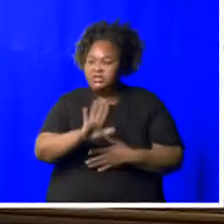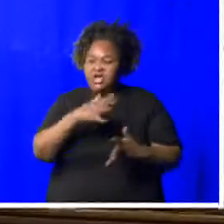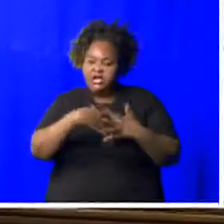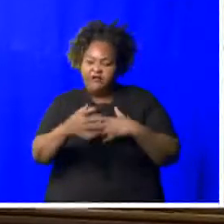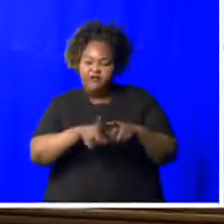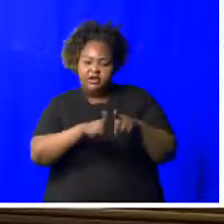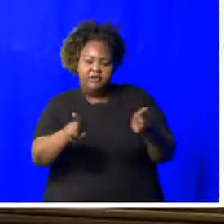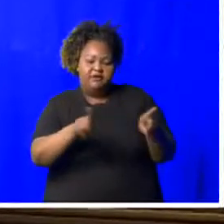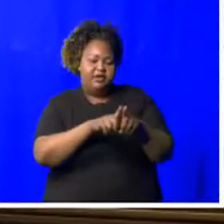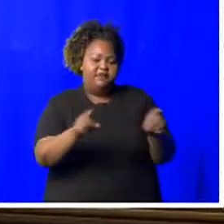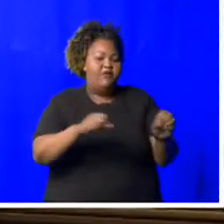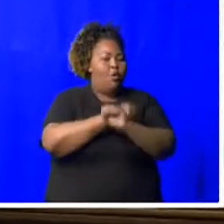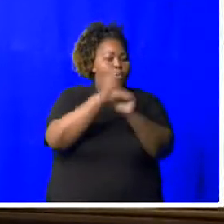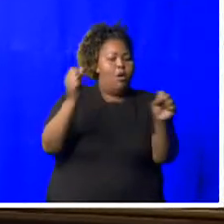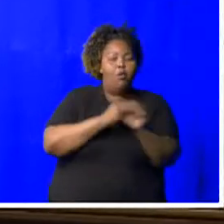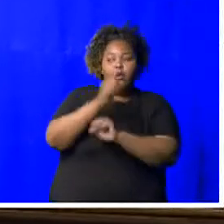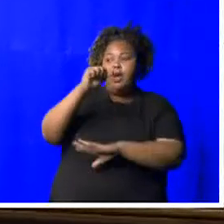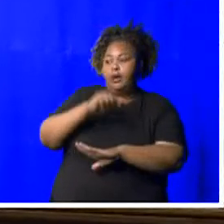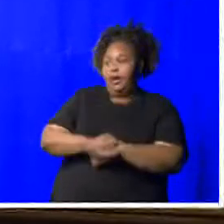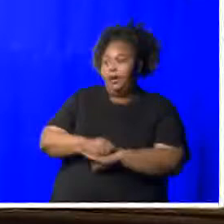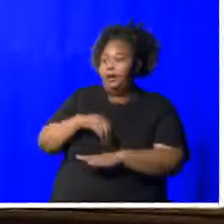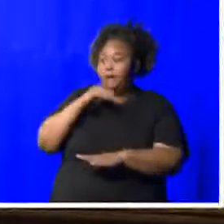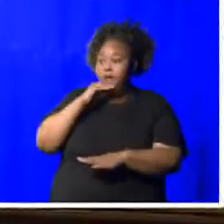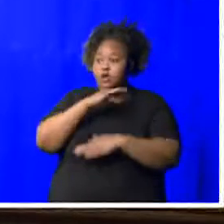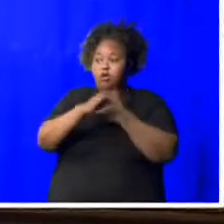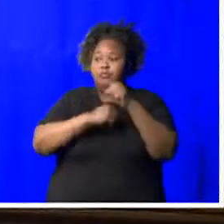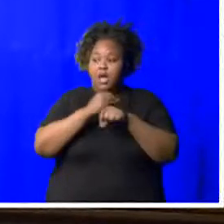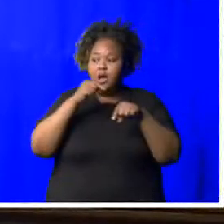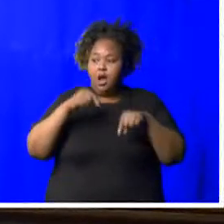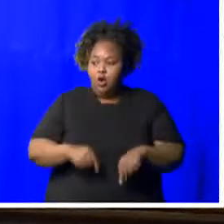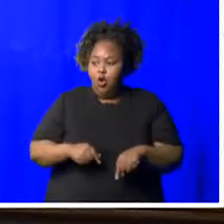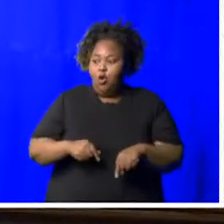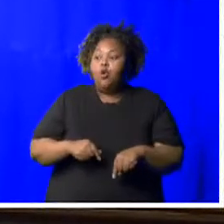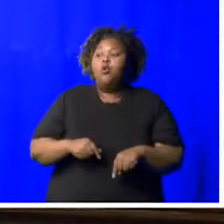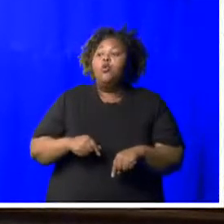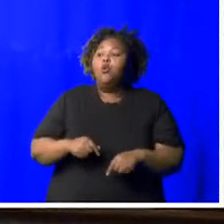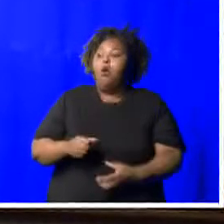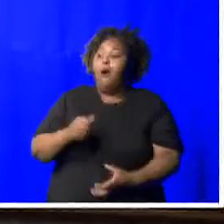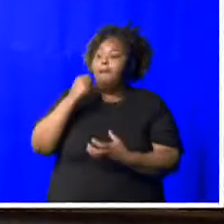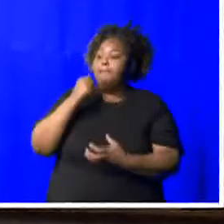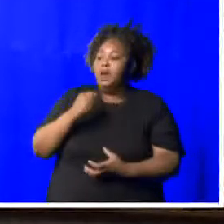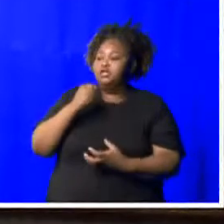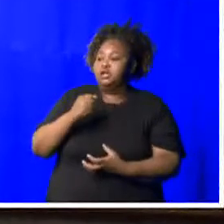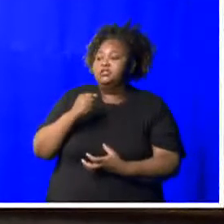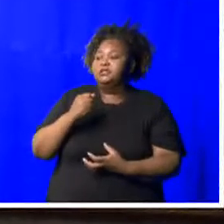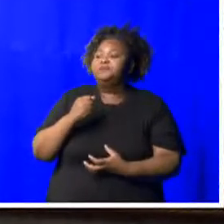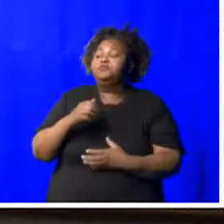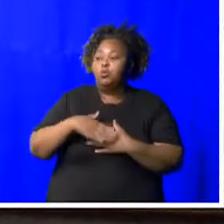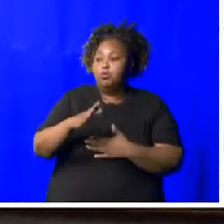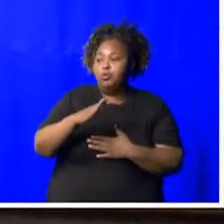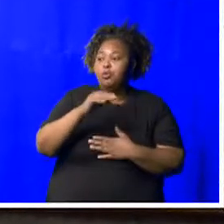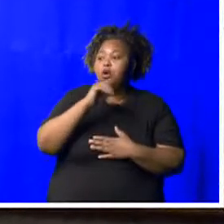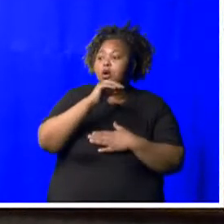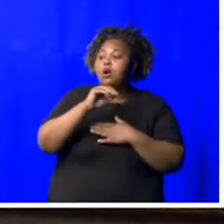year 2024-2025 is projected at 1.96% of GDP,